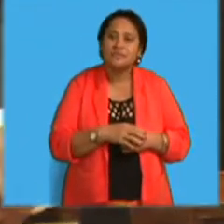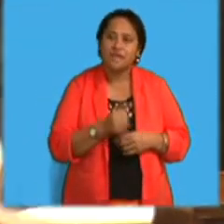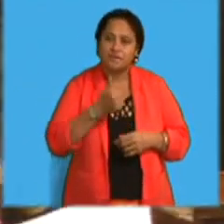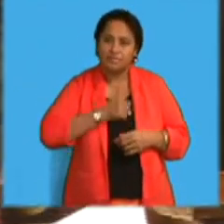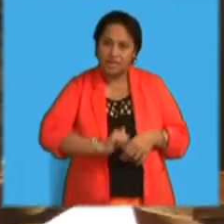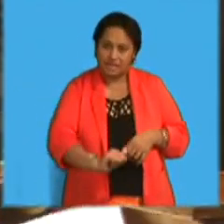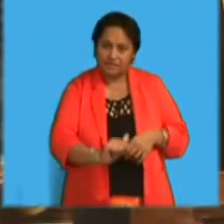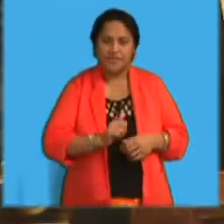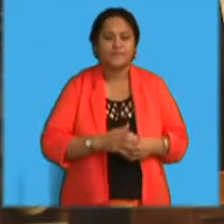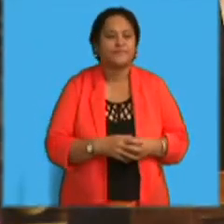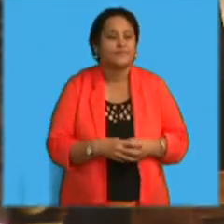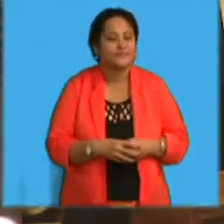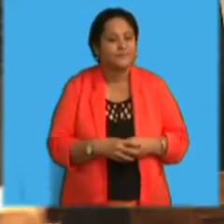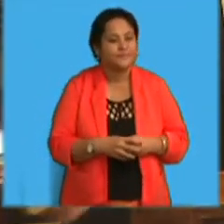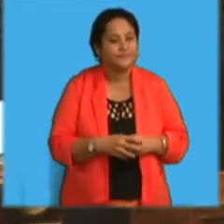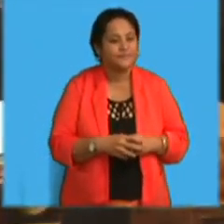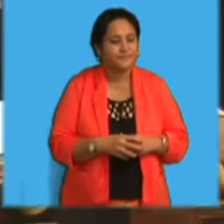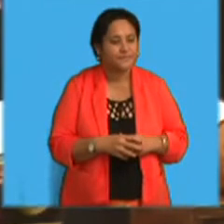Speaker,